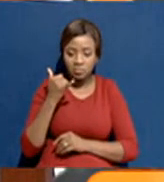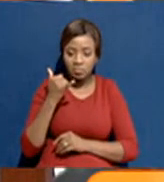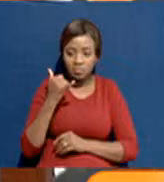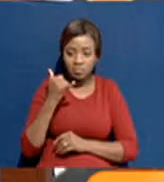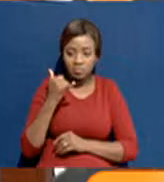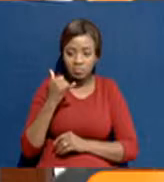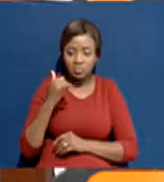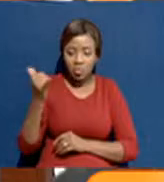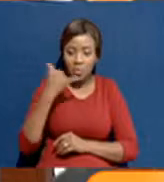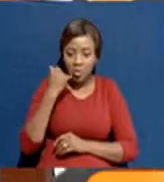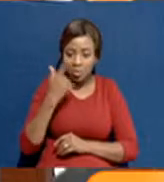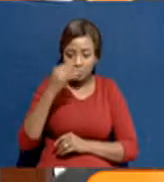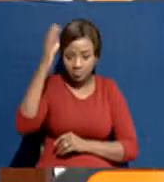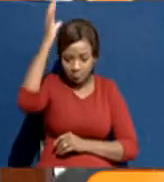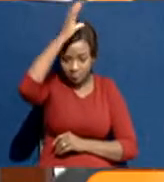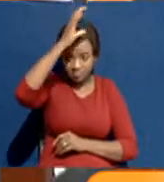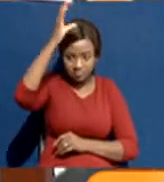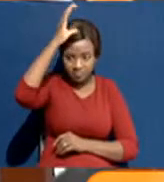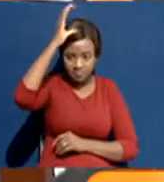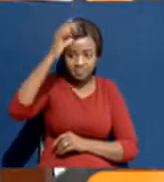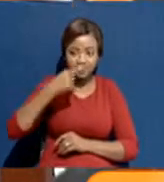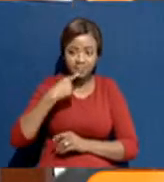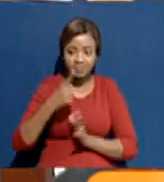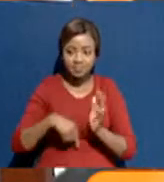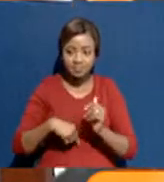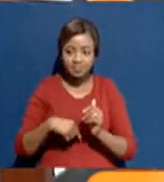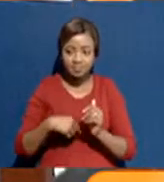from Chebukati and told me, you know,